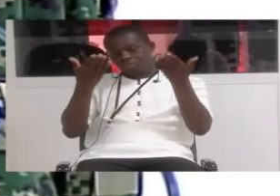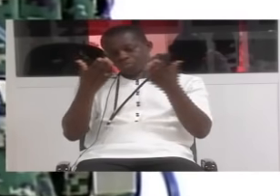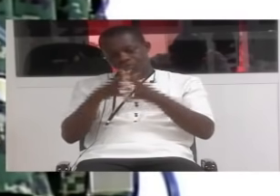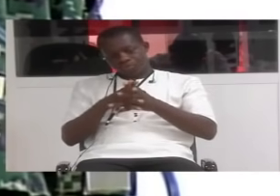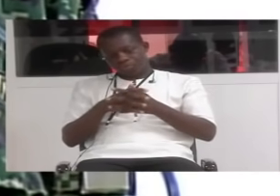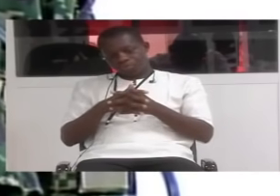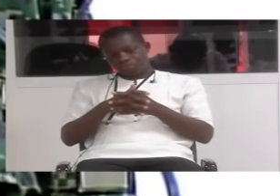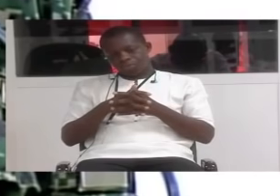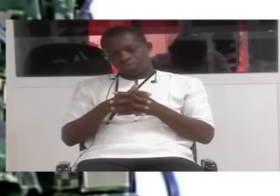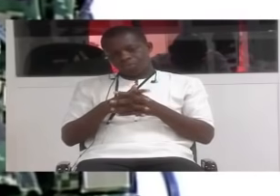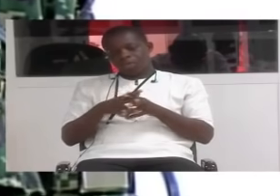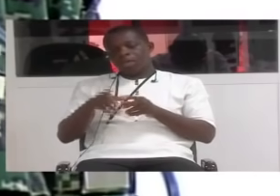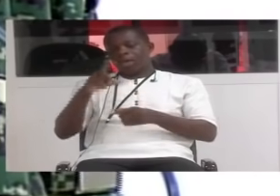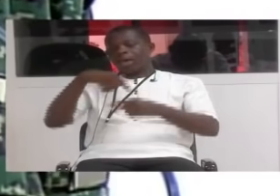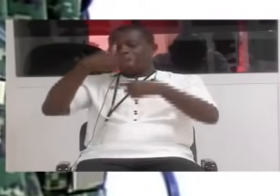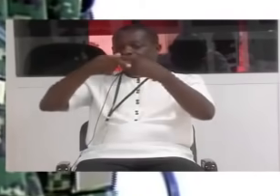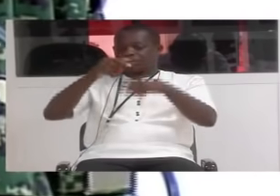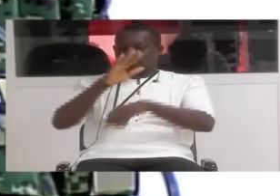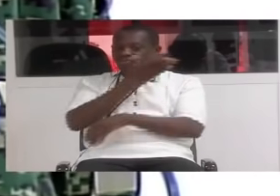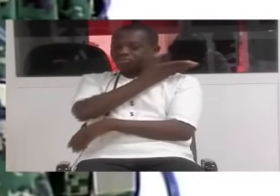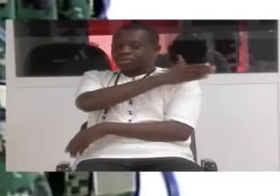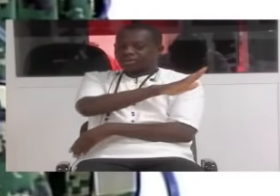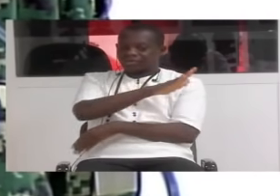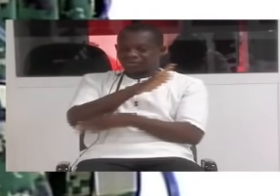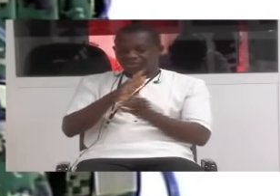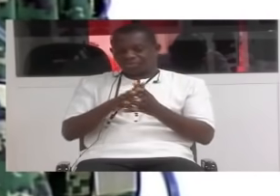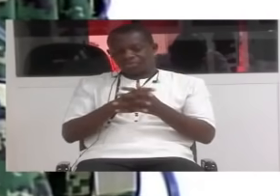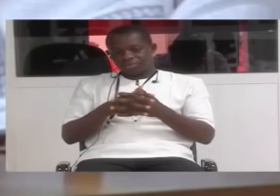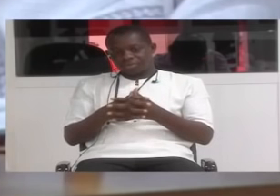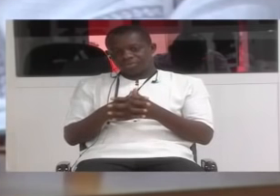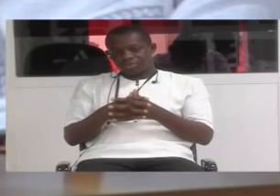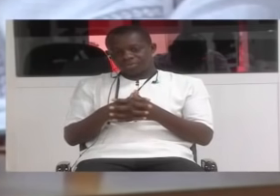I do not know. After itata. After that, they left.